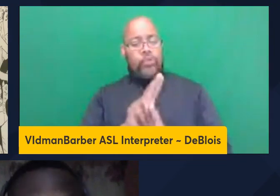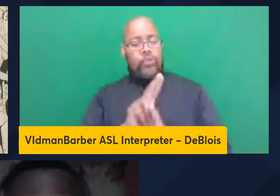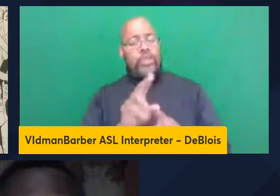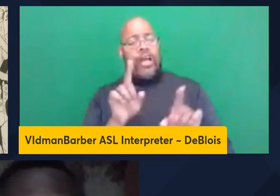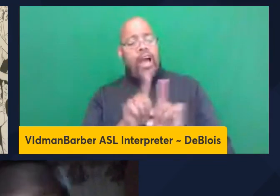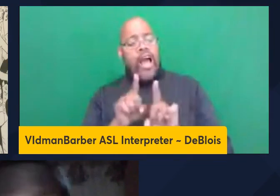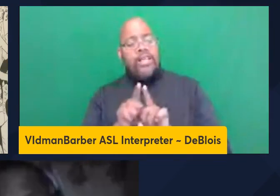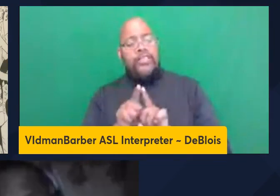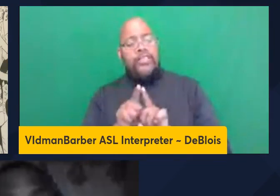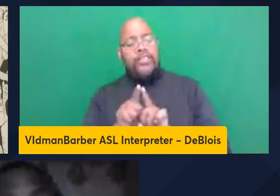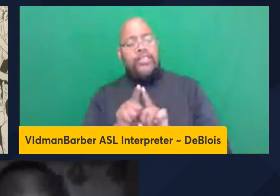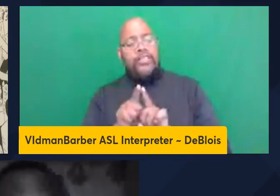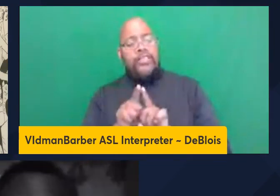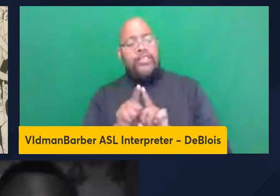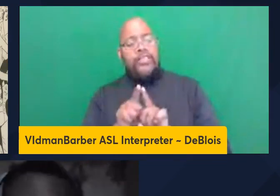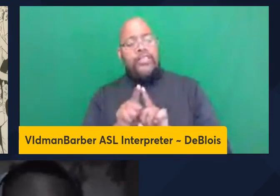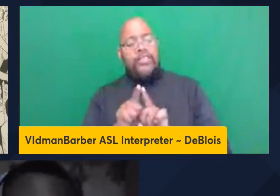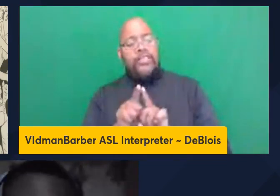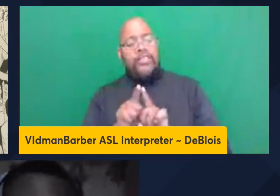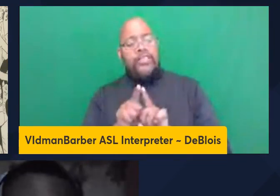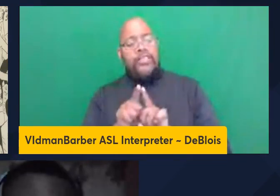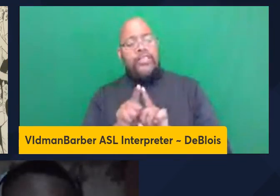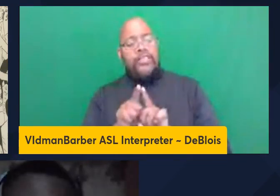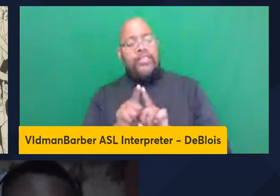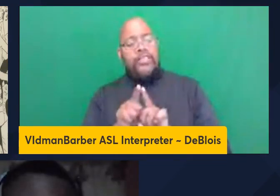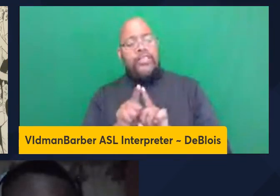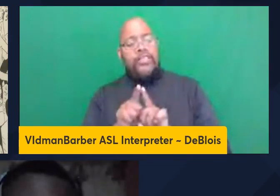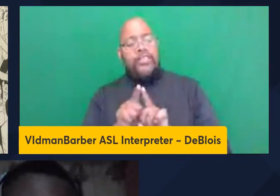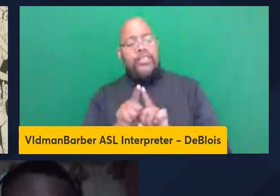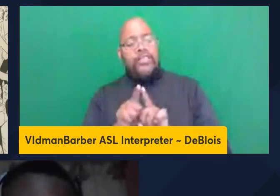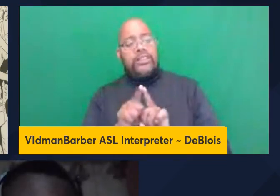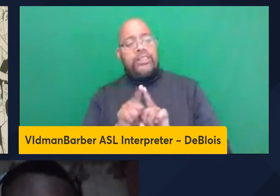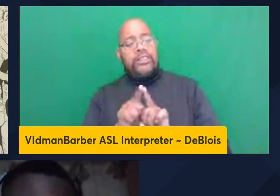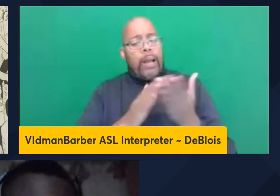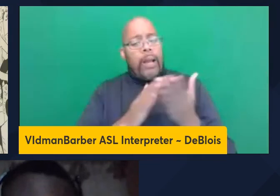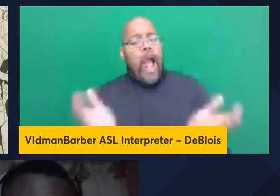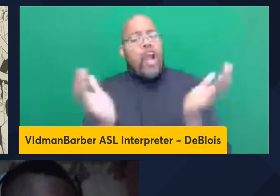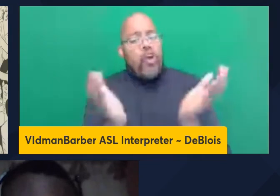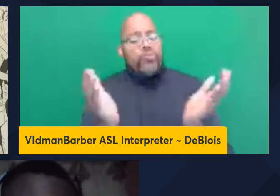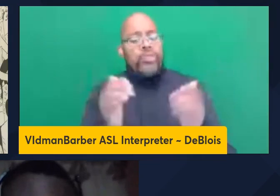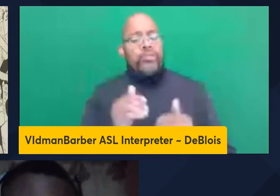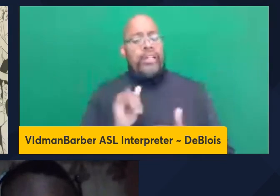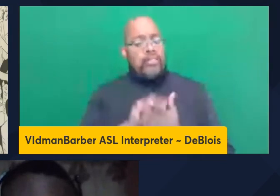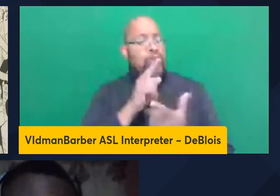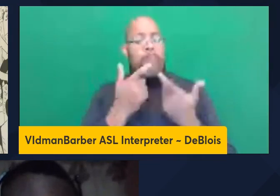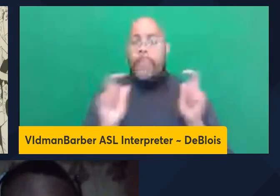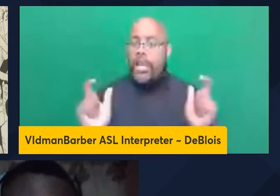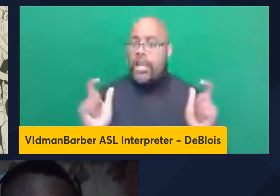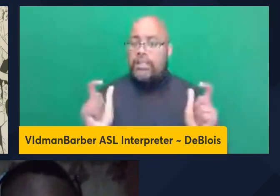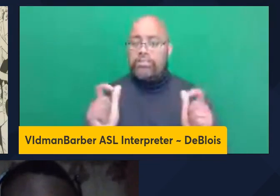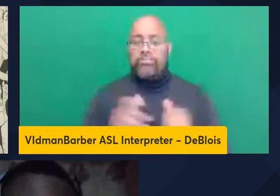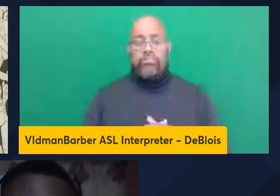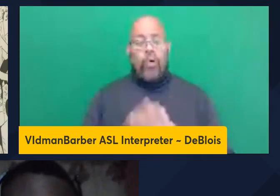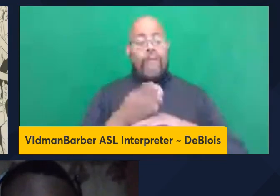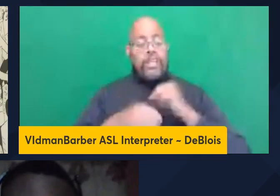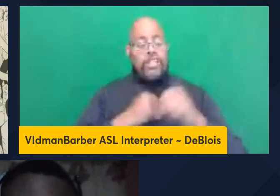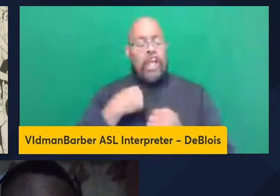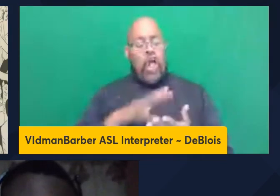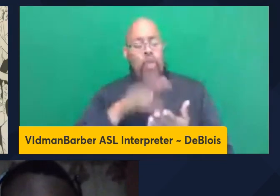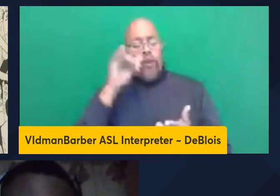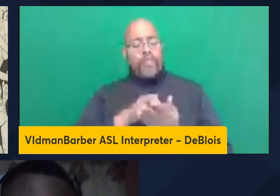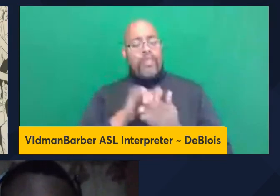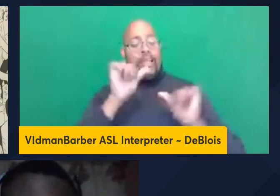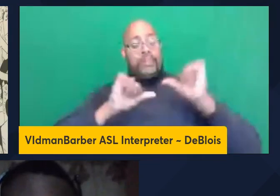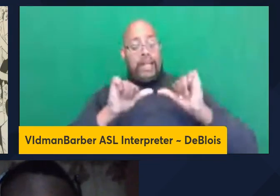either commiserating together or a source of getting encouragement is really huge. Over the years, I've kind of learned that science is far